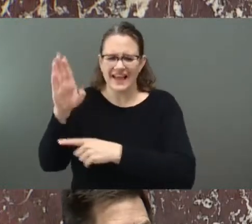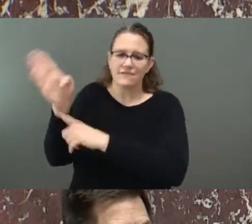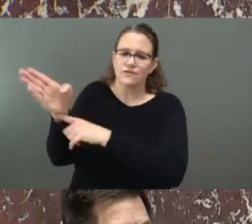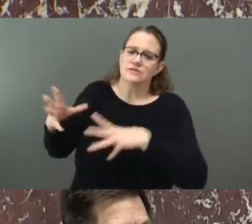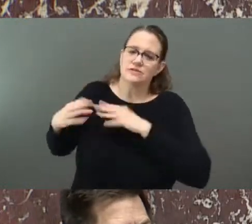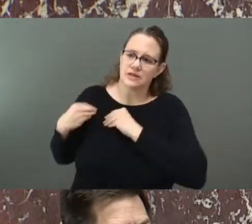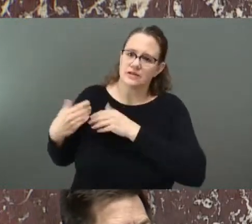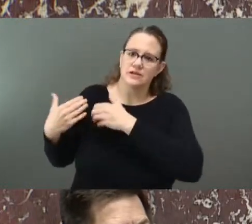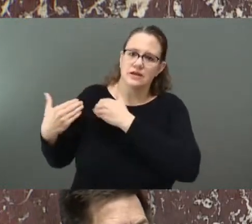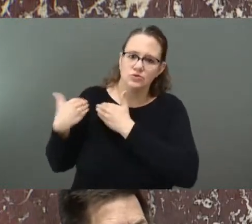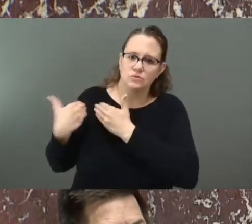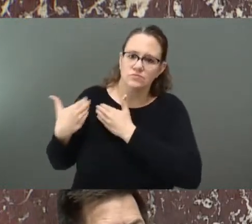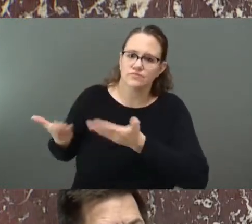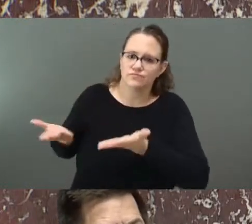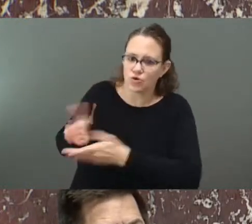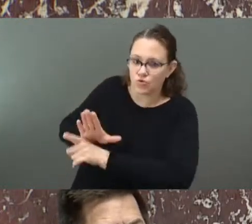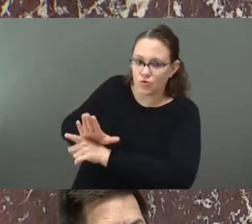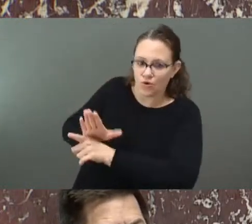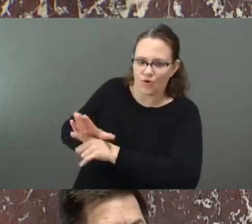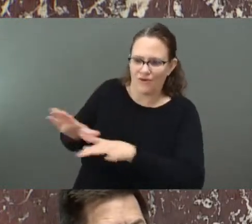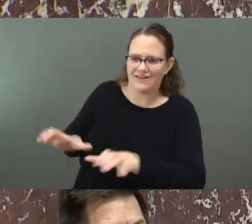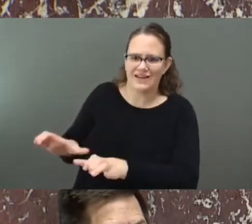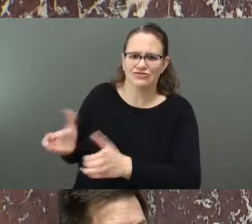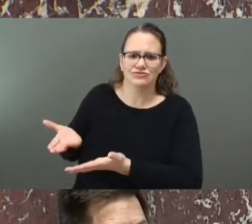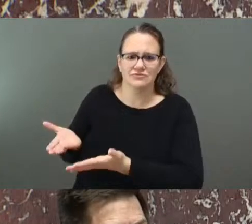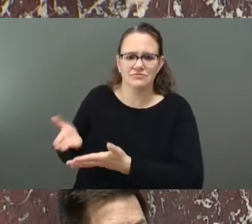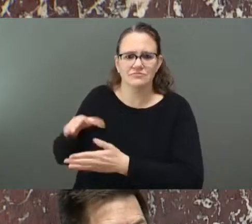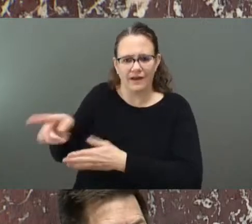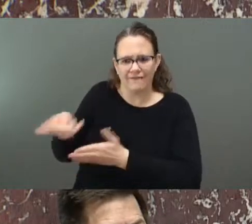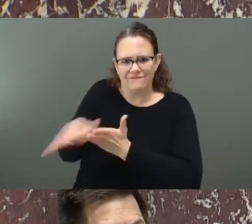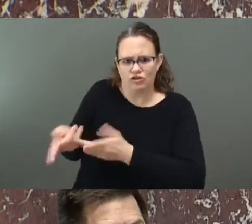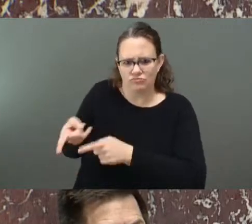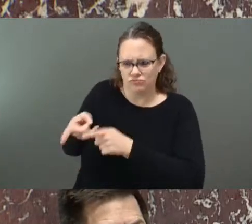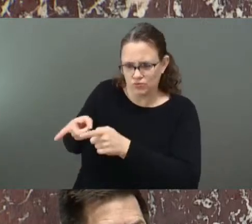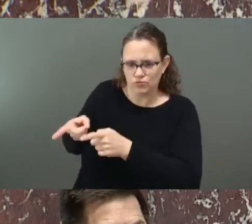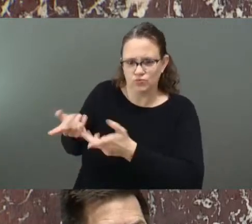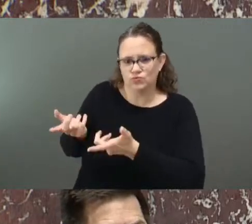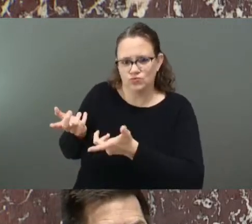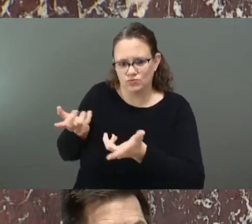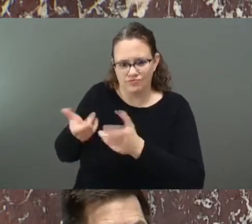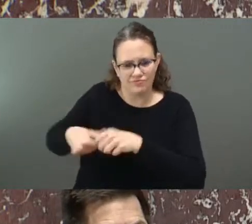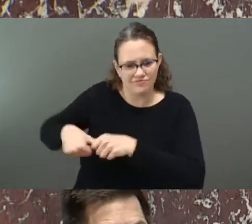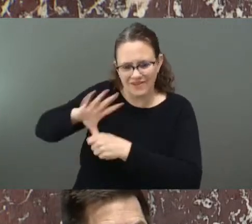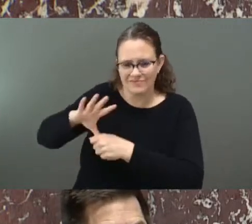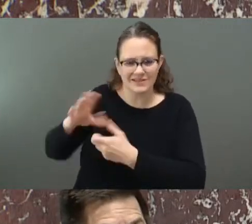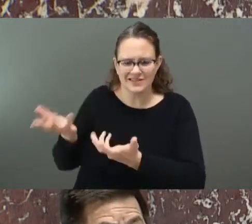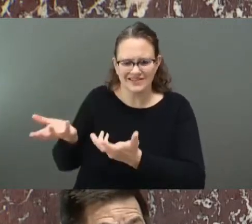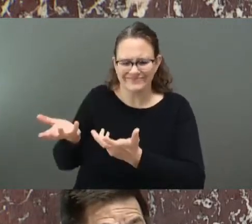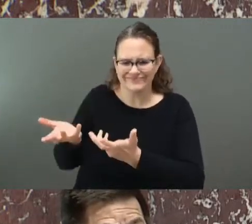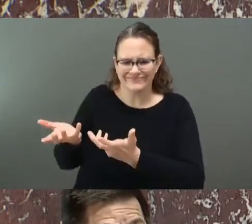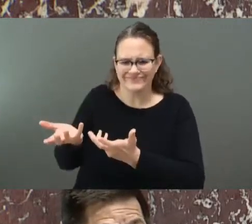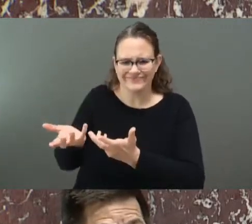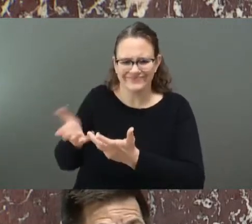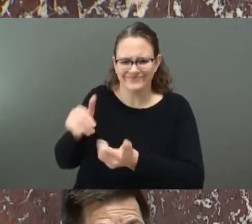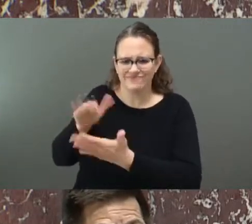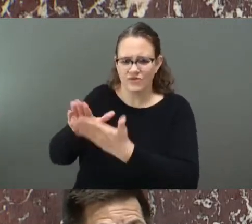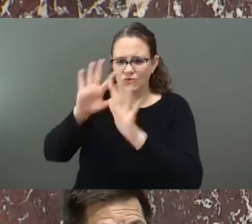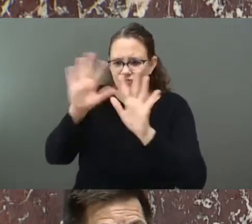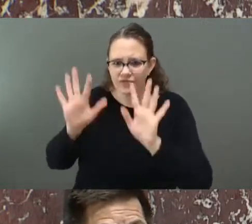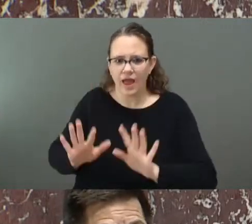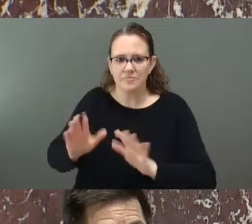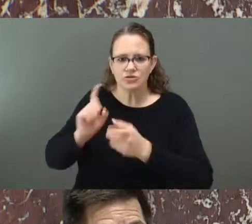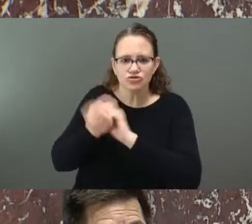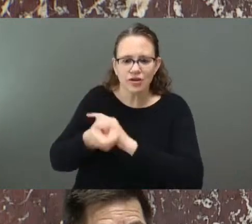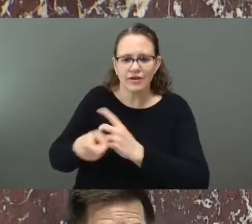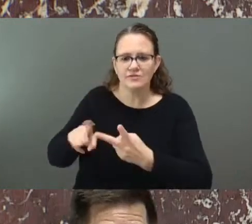is simply incompetent at fighting climate change, just as incompetent as they are on the affordability crisis, Mr. Speaker. Perhaps if they hadn't funneled